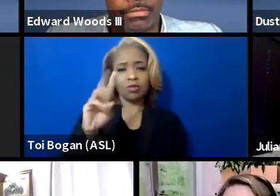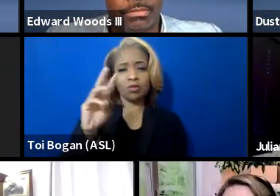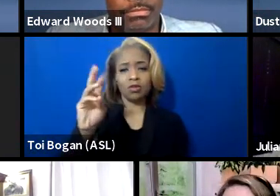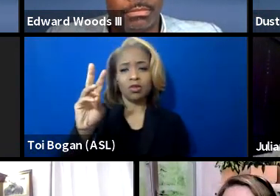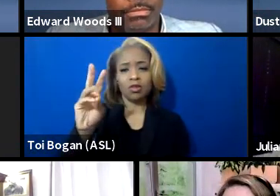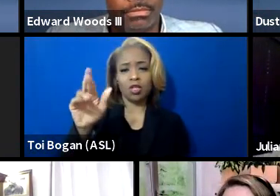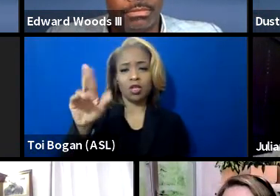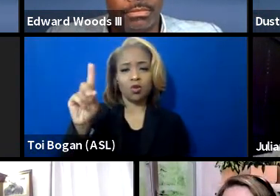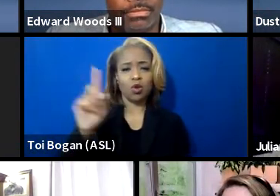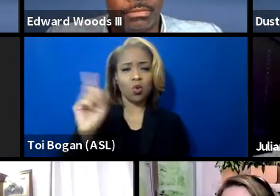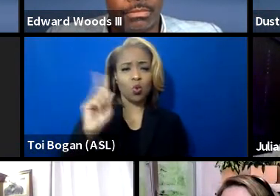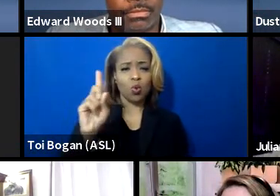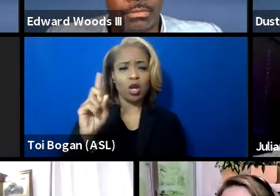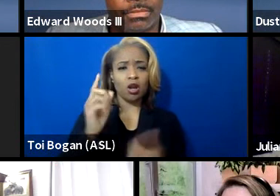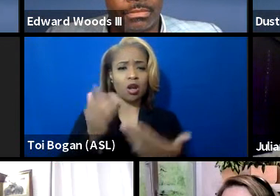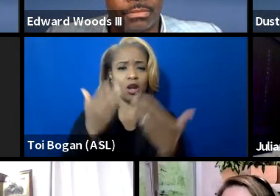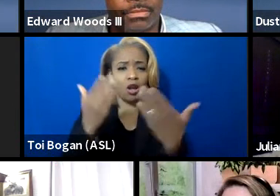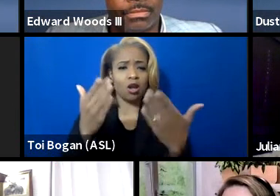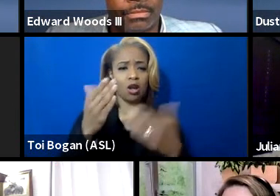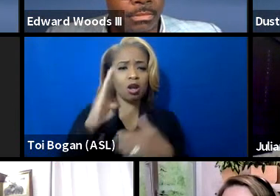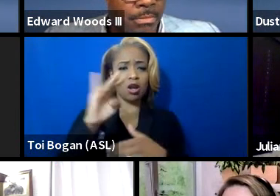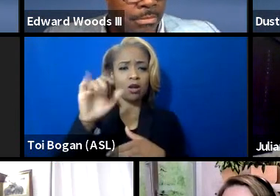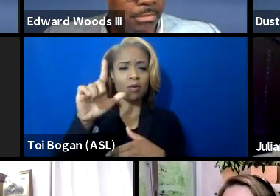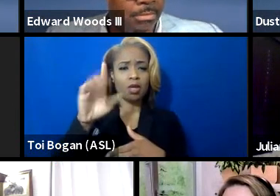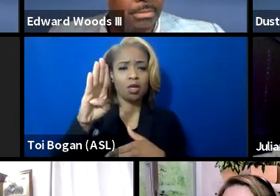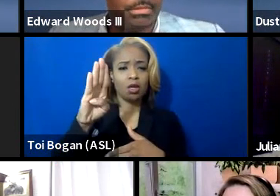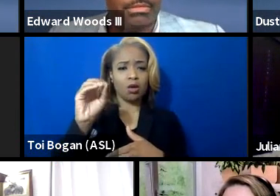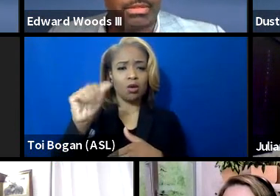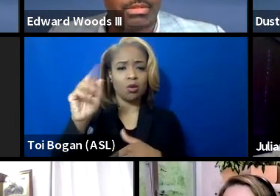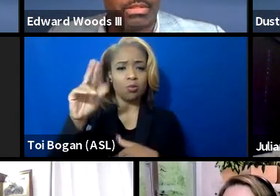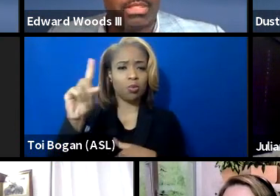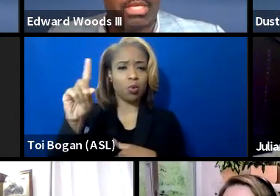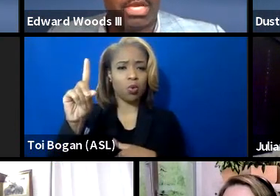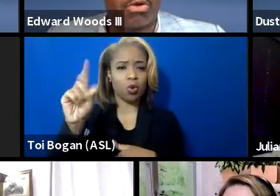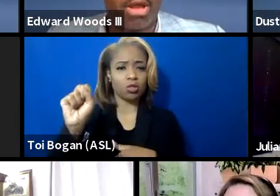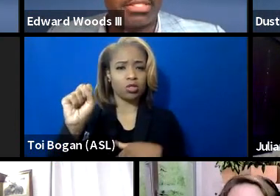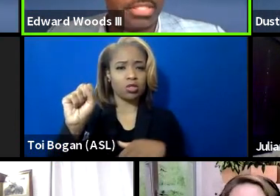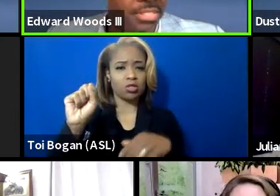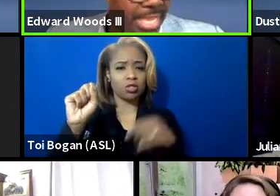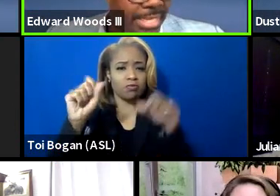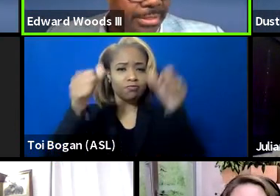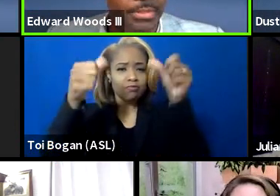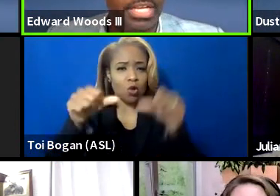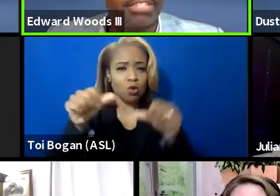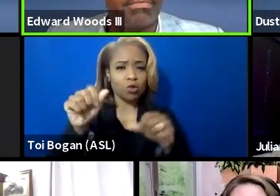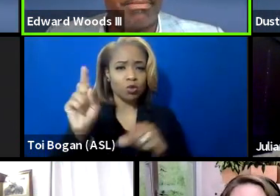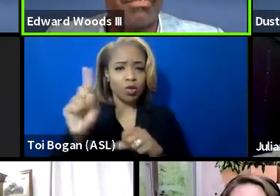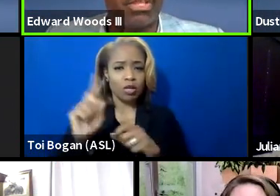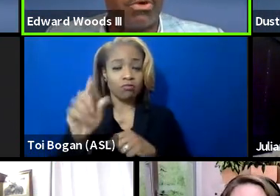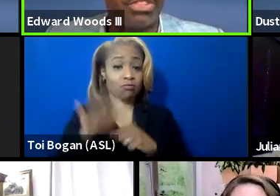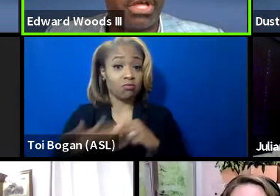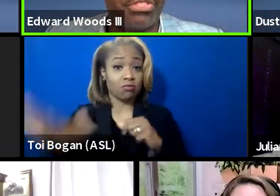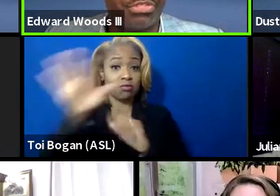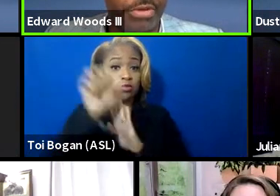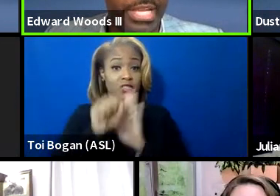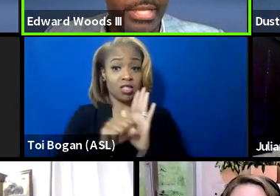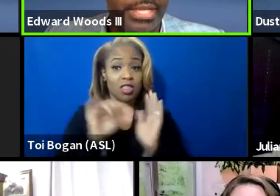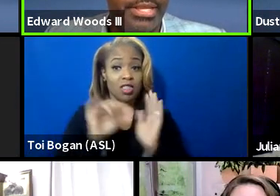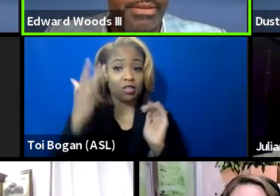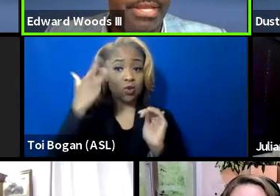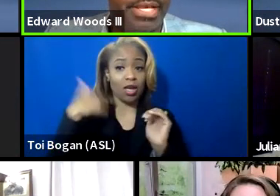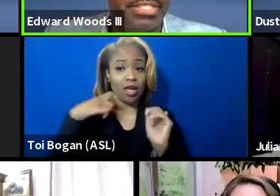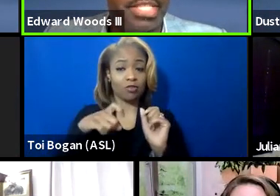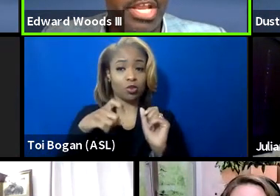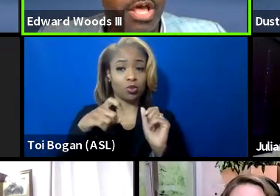is, where are the proposed billboard sites going to be? Across the state. That's why we have to go with all